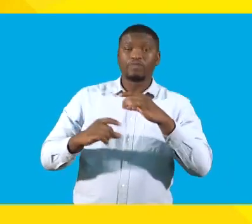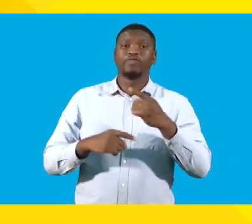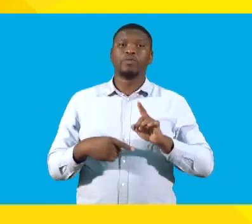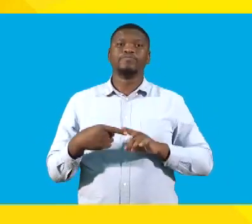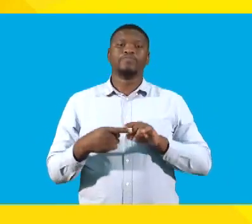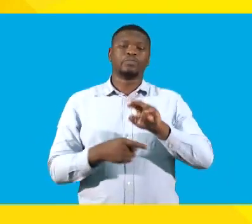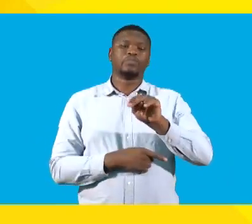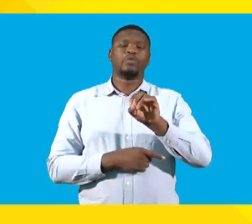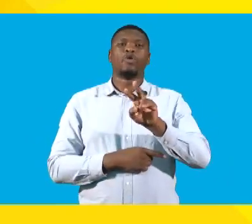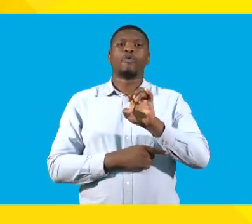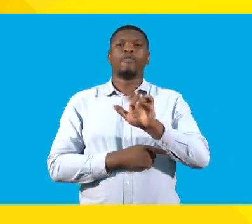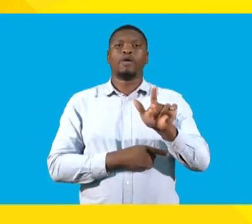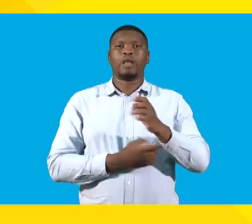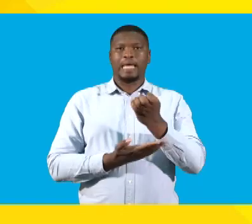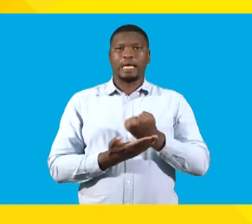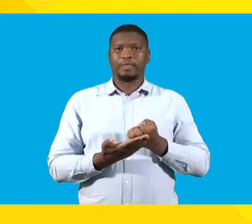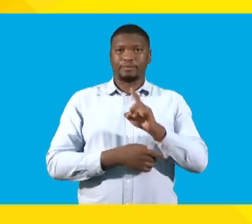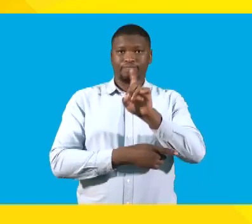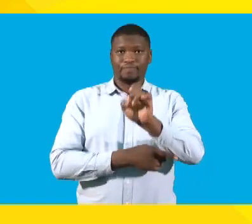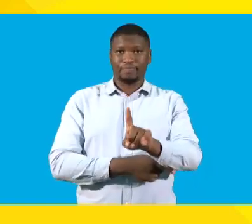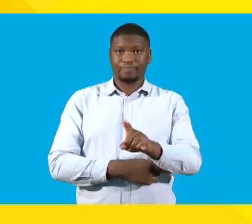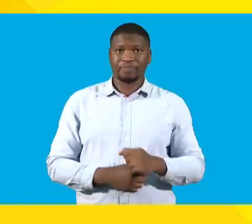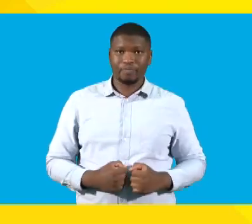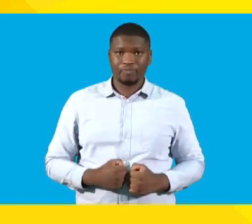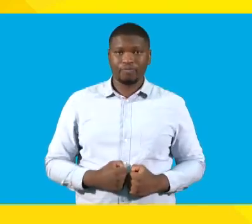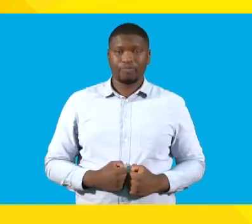specifically on the novel essay question.